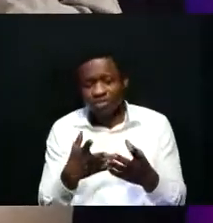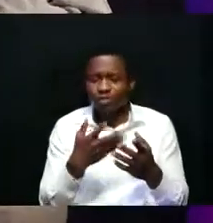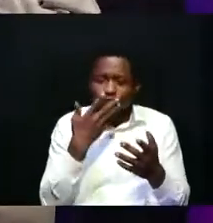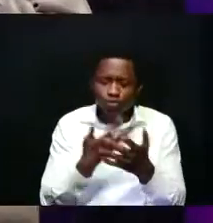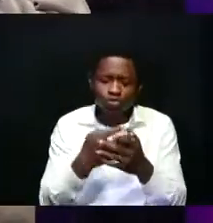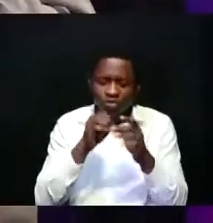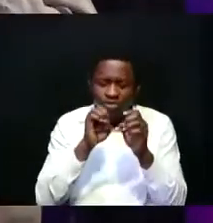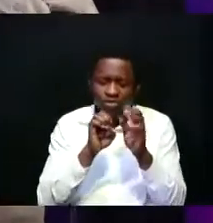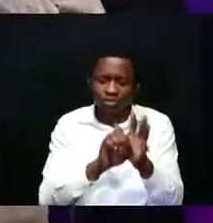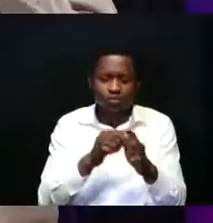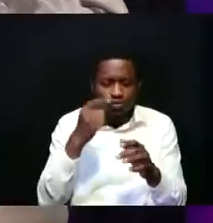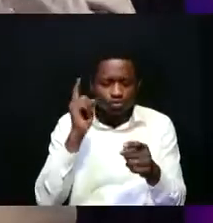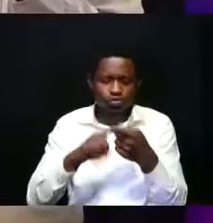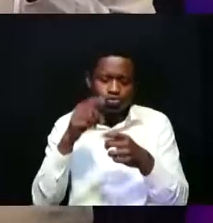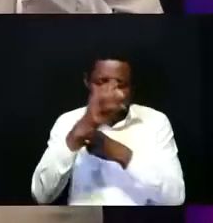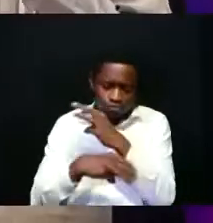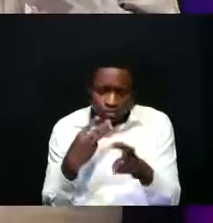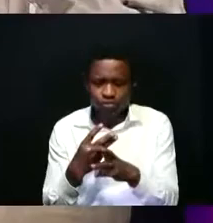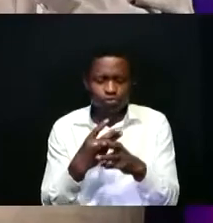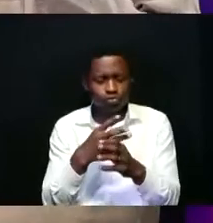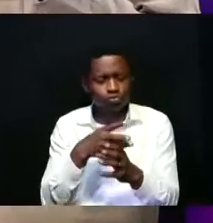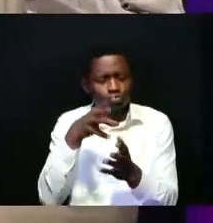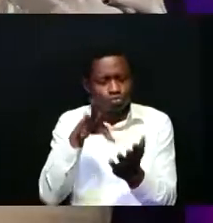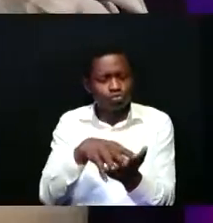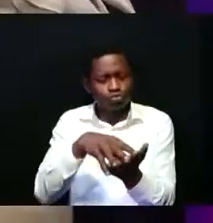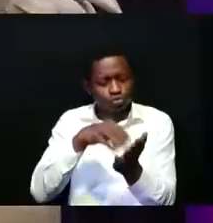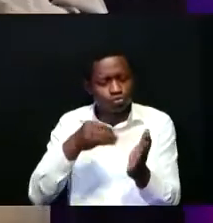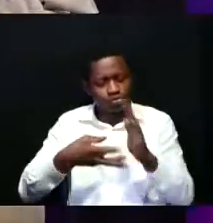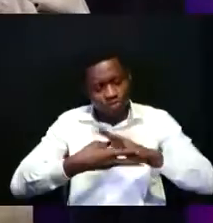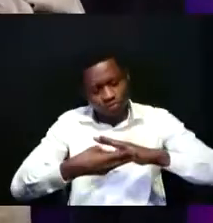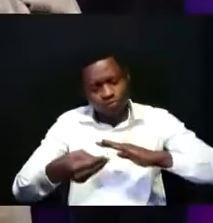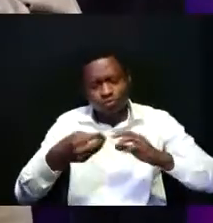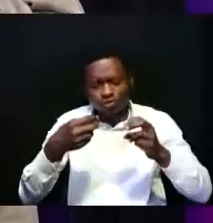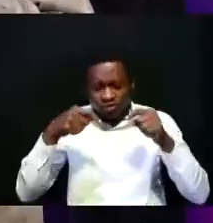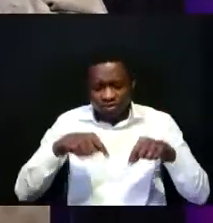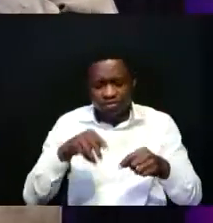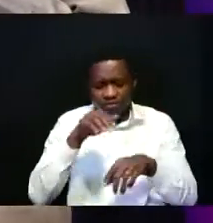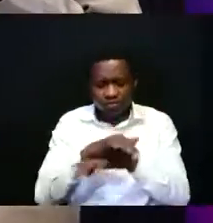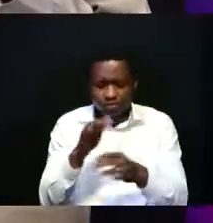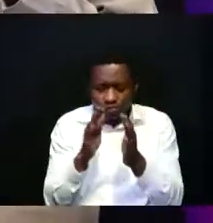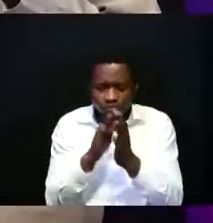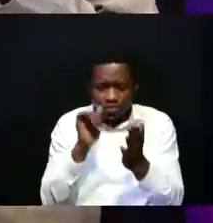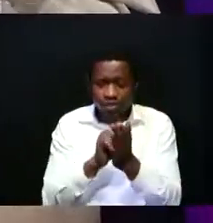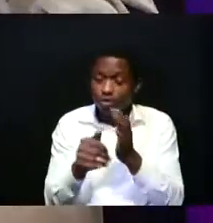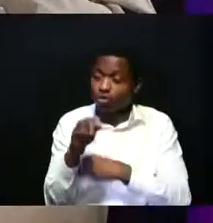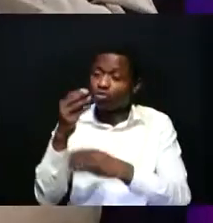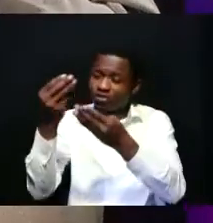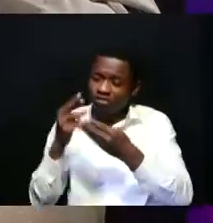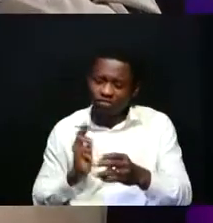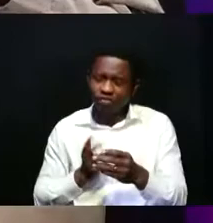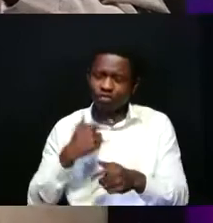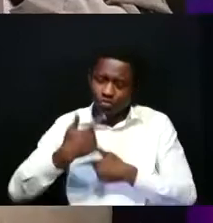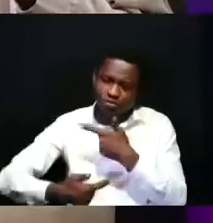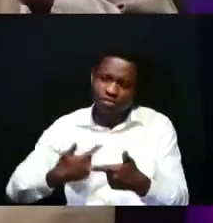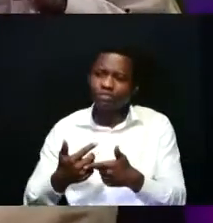Examples to the world. And we are praying tonight. And may the Lord grant us grace.